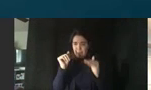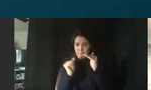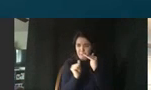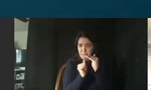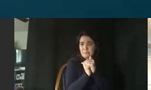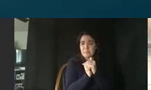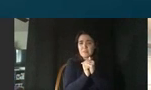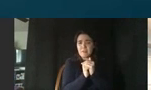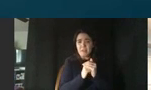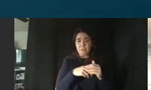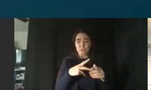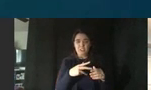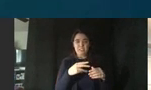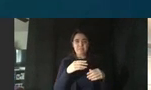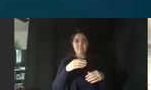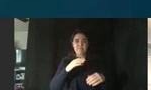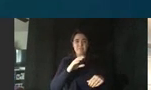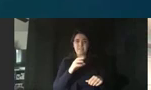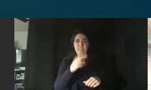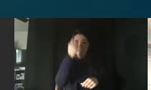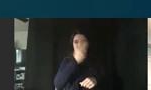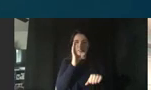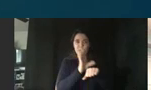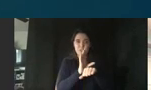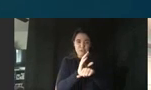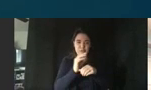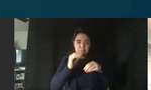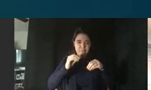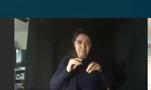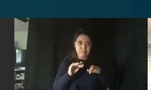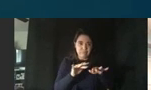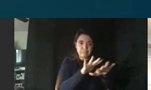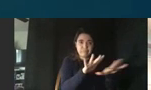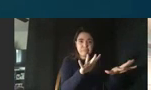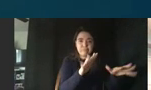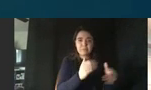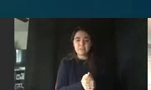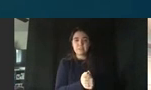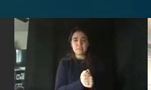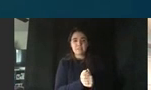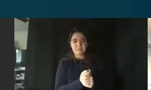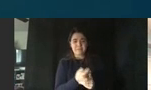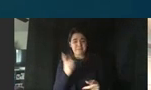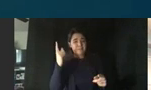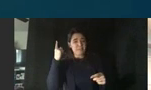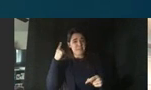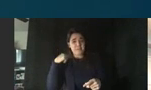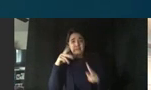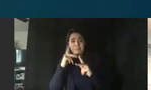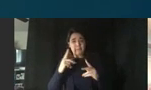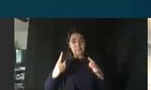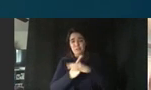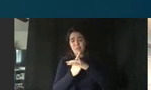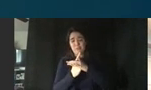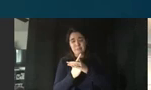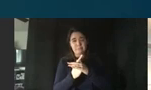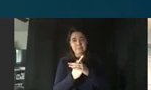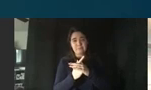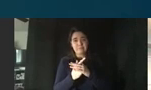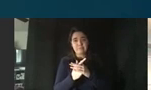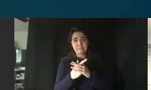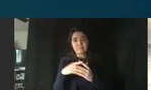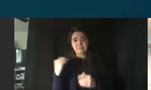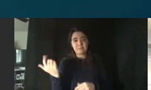the Catholic Church. I mean, there are going to be crazy people all the time. But you know what? They're out